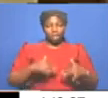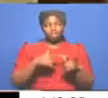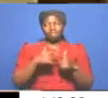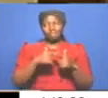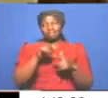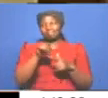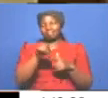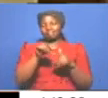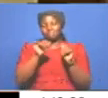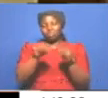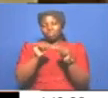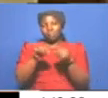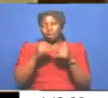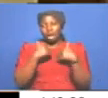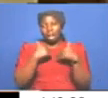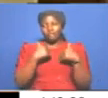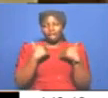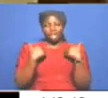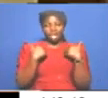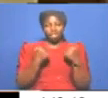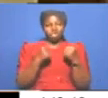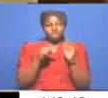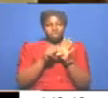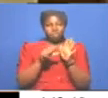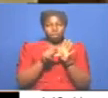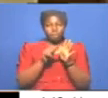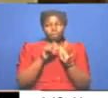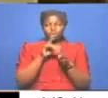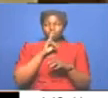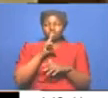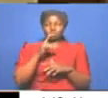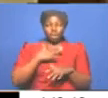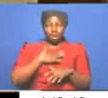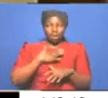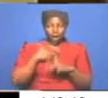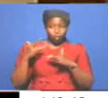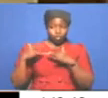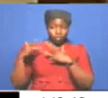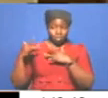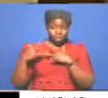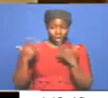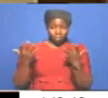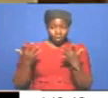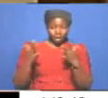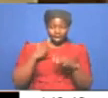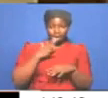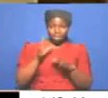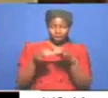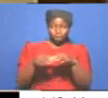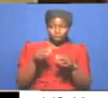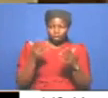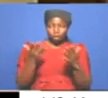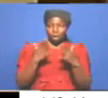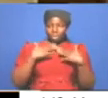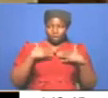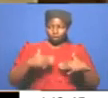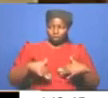having problems of health. I'm very concerned that the community in which these bodies are being